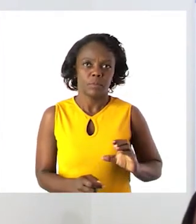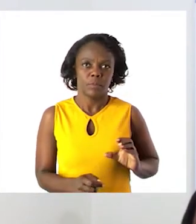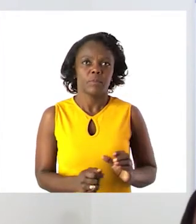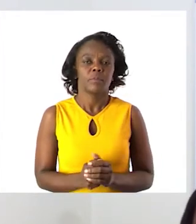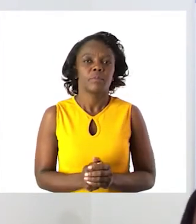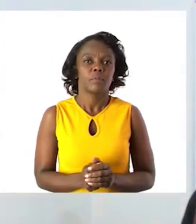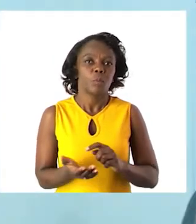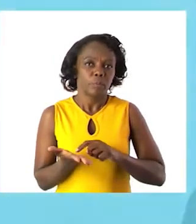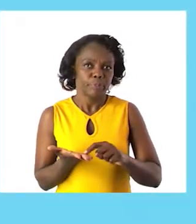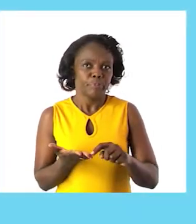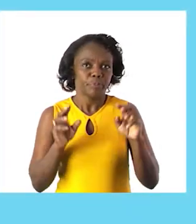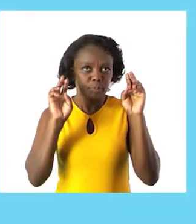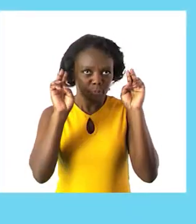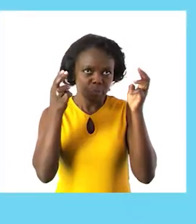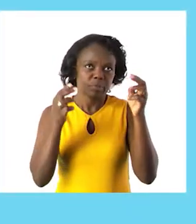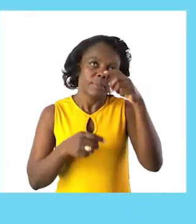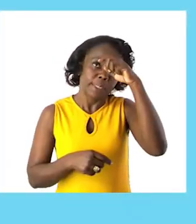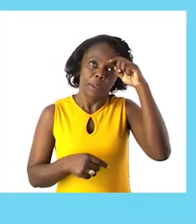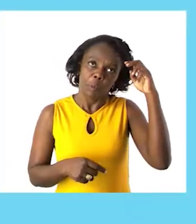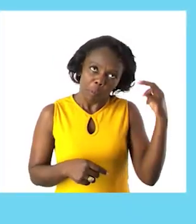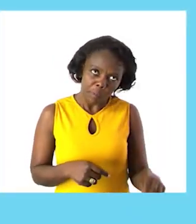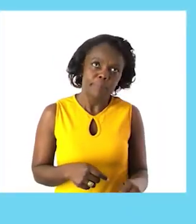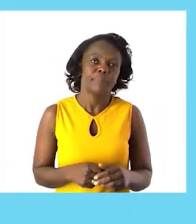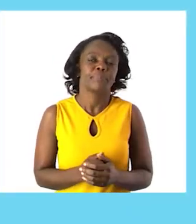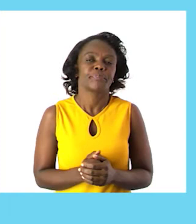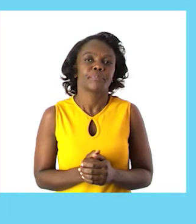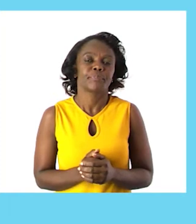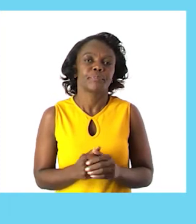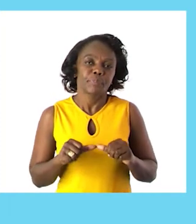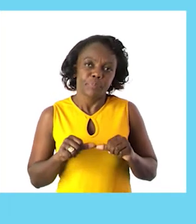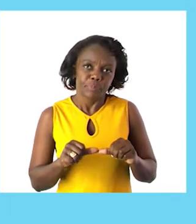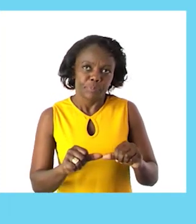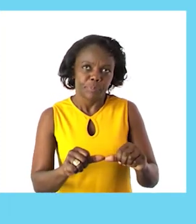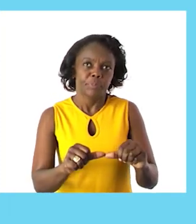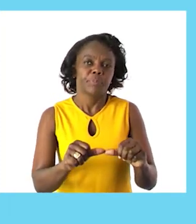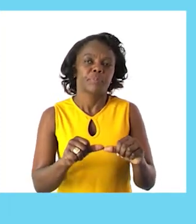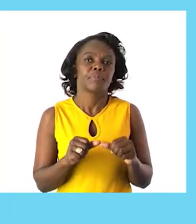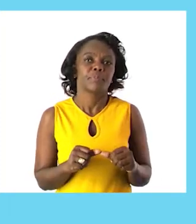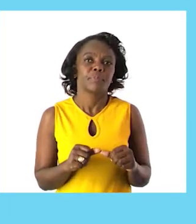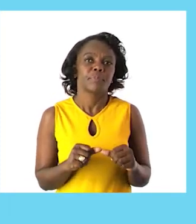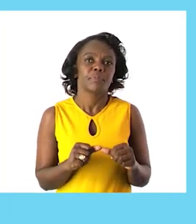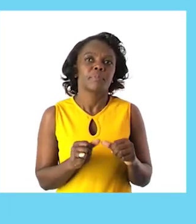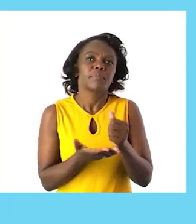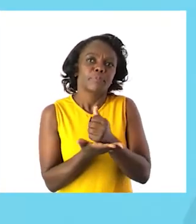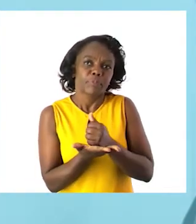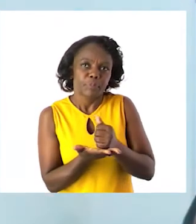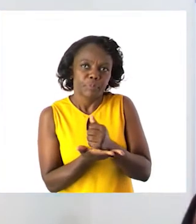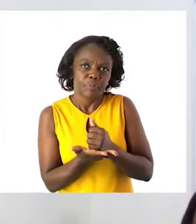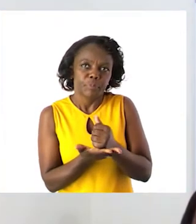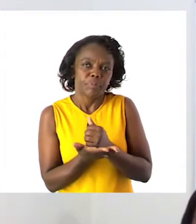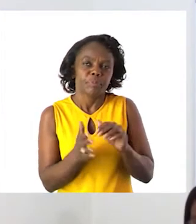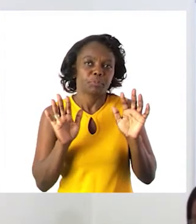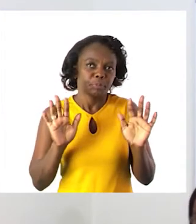theme for this week is summer. But before we continue with our lesson for today, let us not forget to